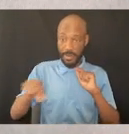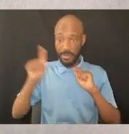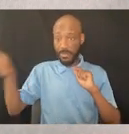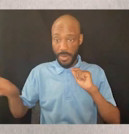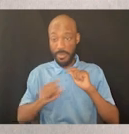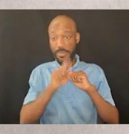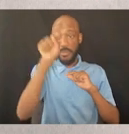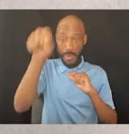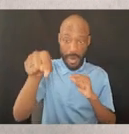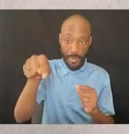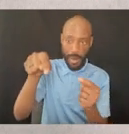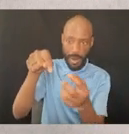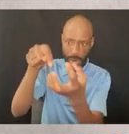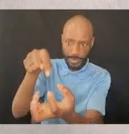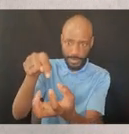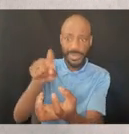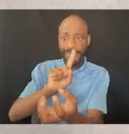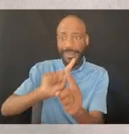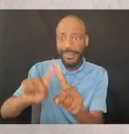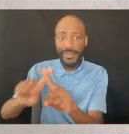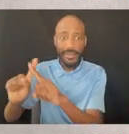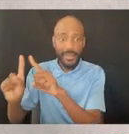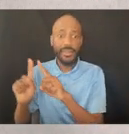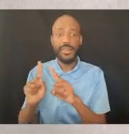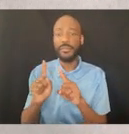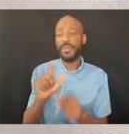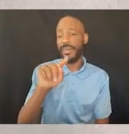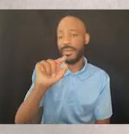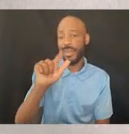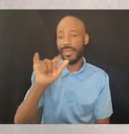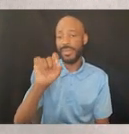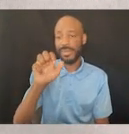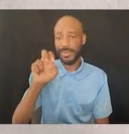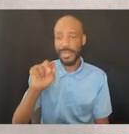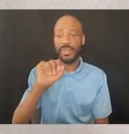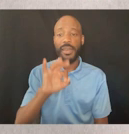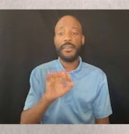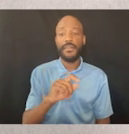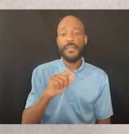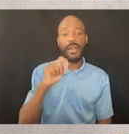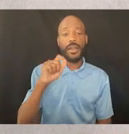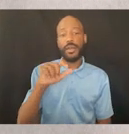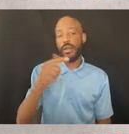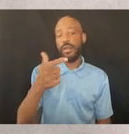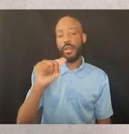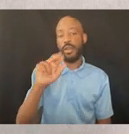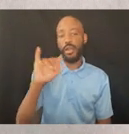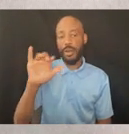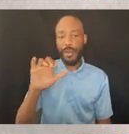alternating talismans of evil eyes and garlic bulbs. The entire image is in high contrast with minimal